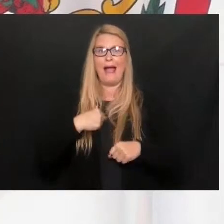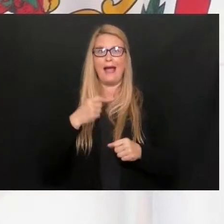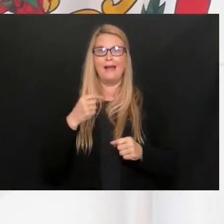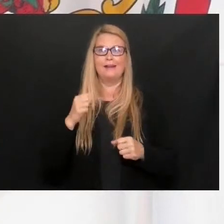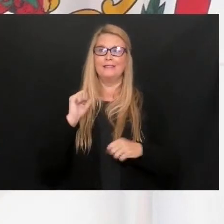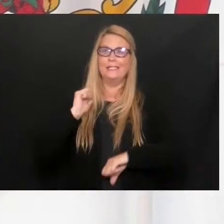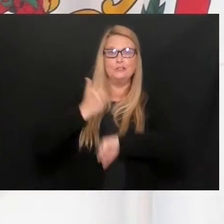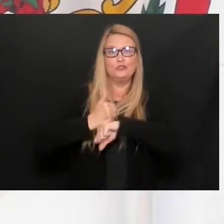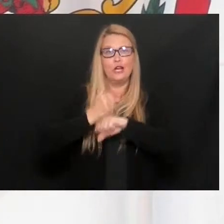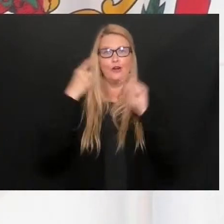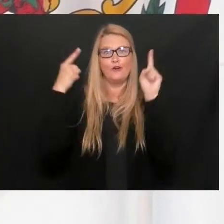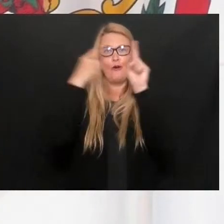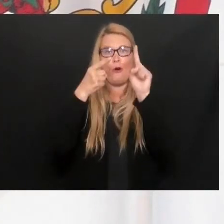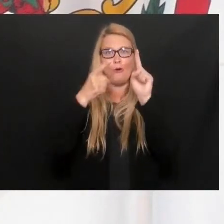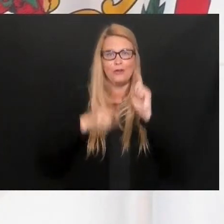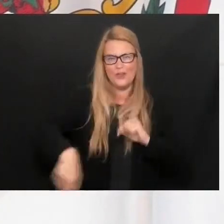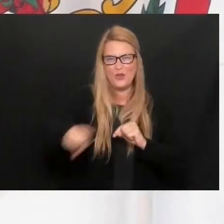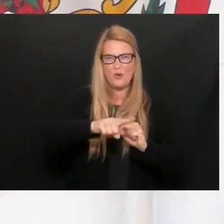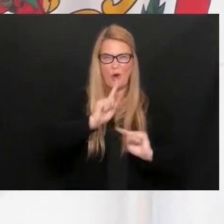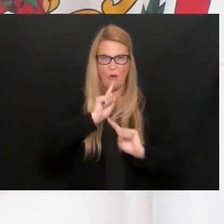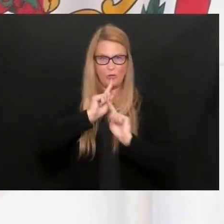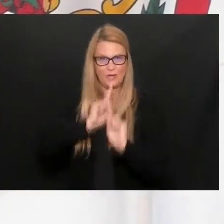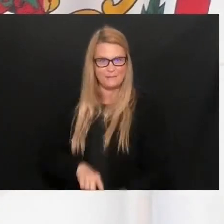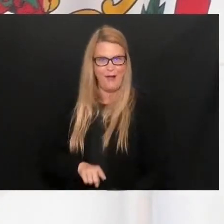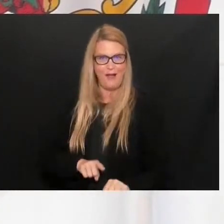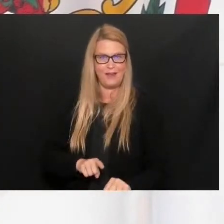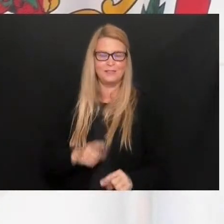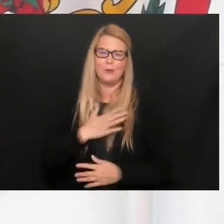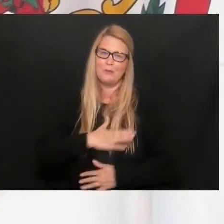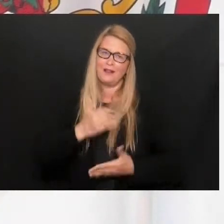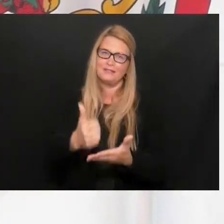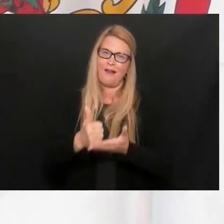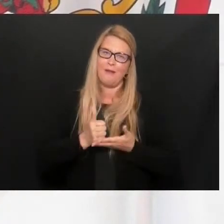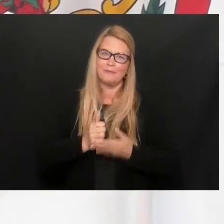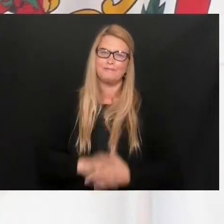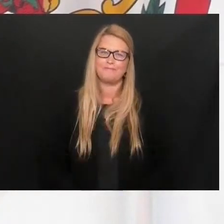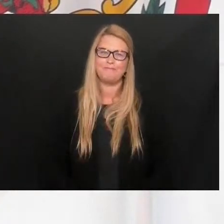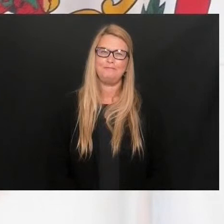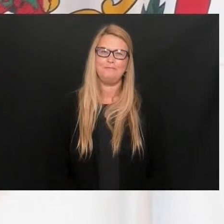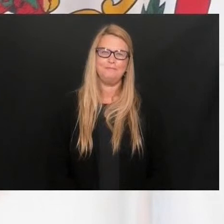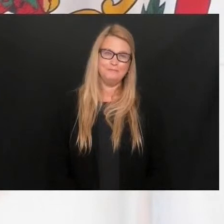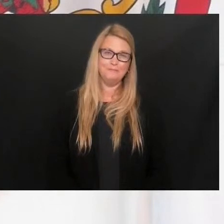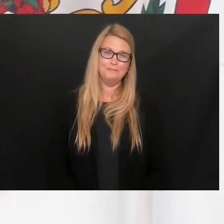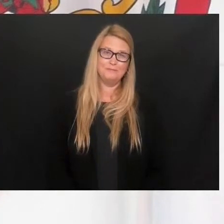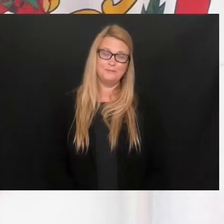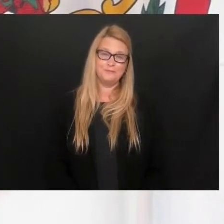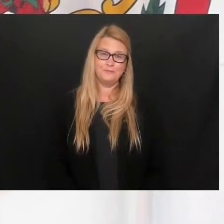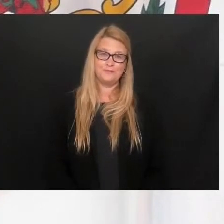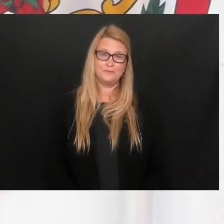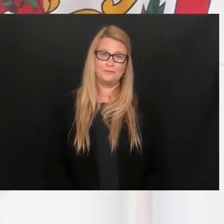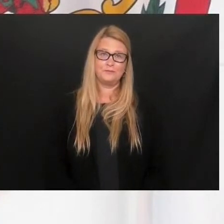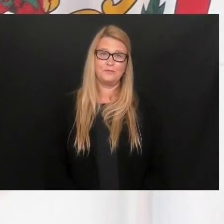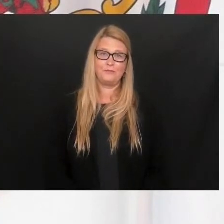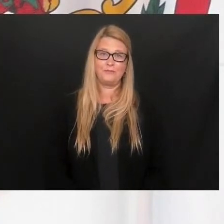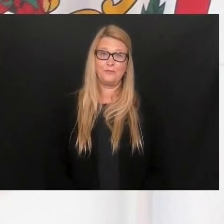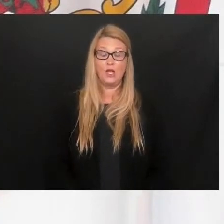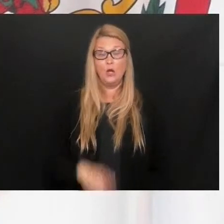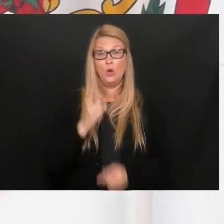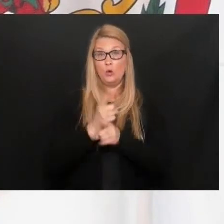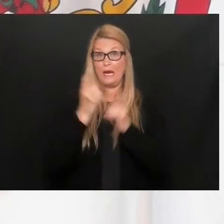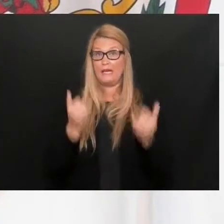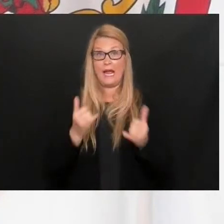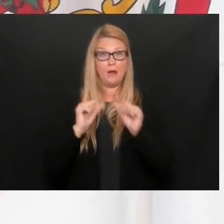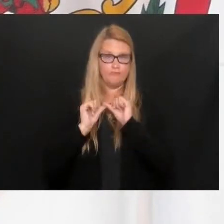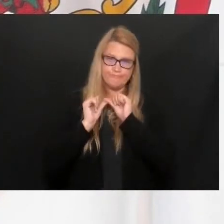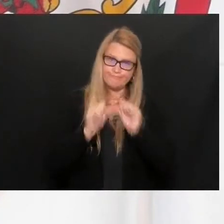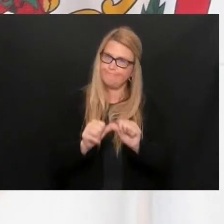West Virginia, you've responded. So try to get us there if you can. You know, right now it remains mandatory that we